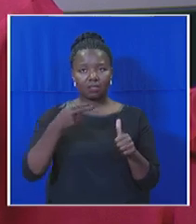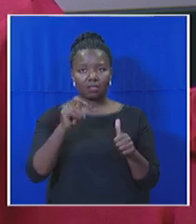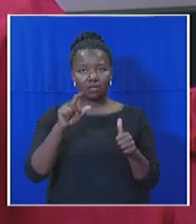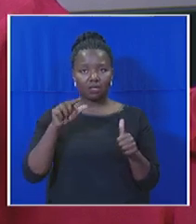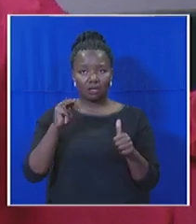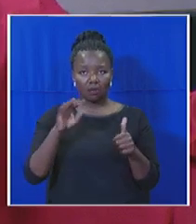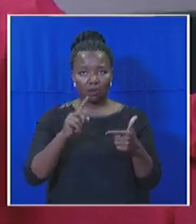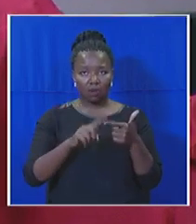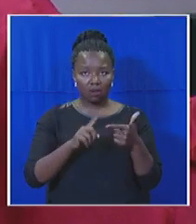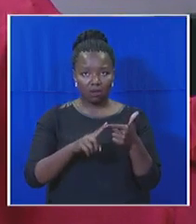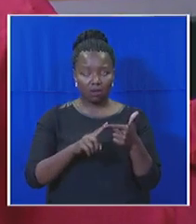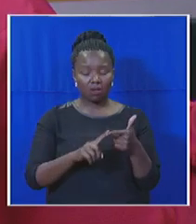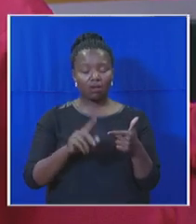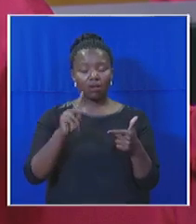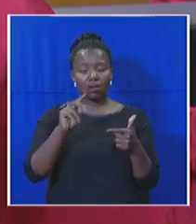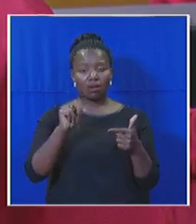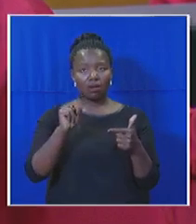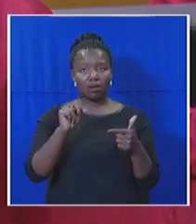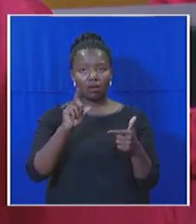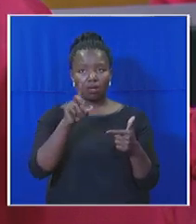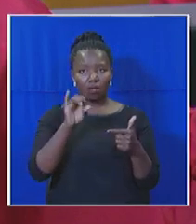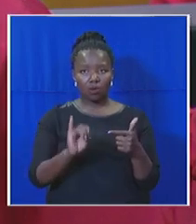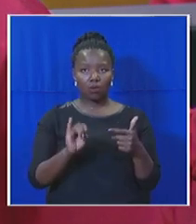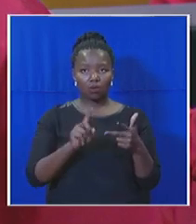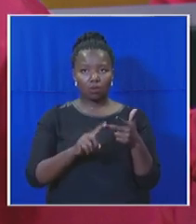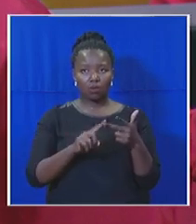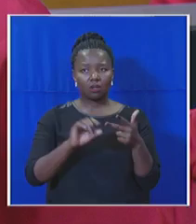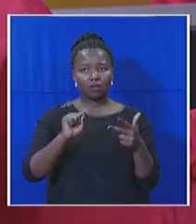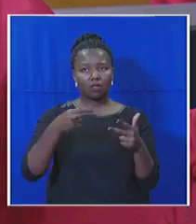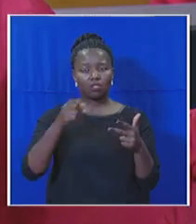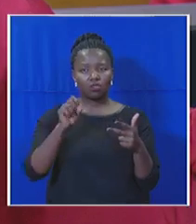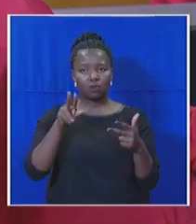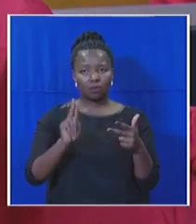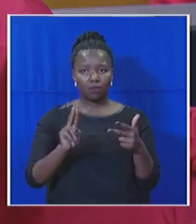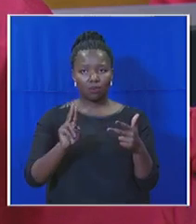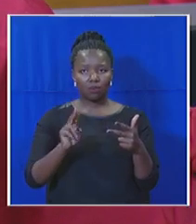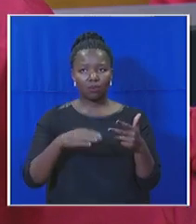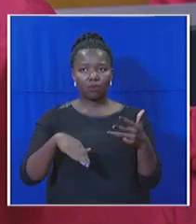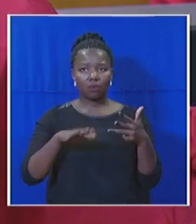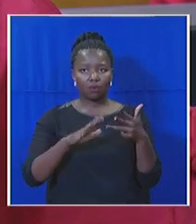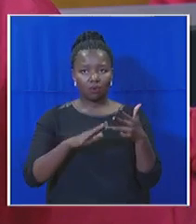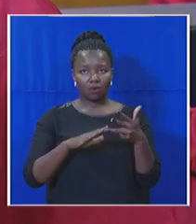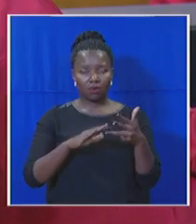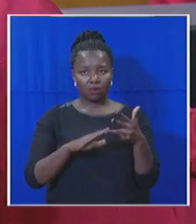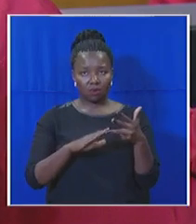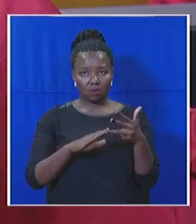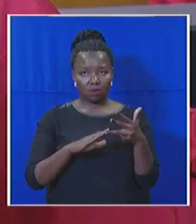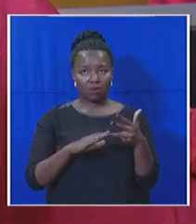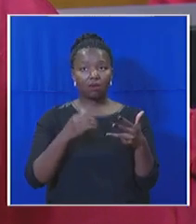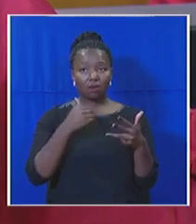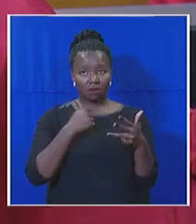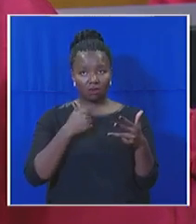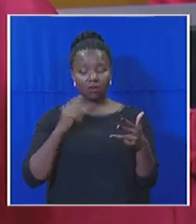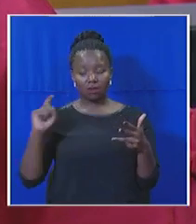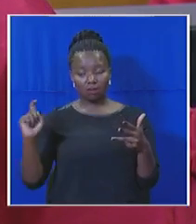1, Honorable Muiseni Ndlozi number 2, Honorable Floyd Shibambo number 3, Honorable Chewani number 4. And I came there, I